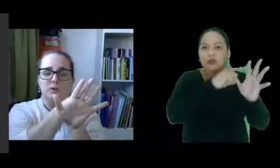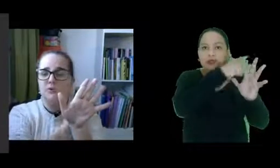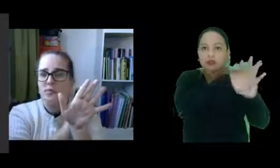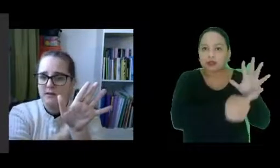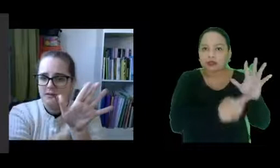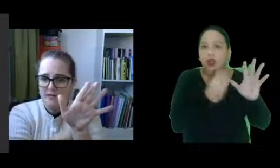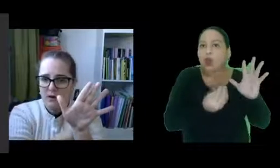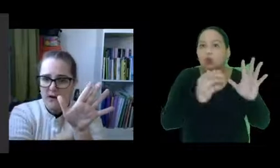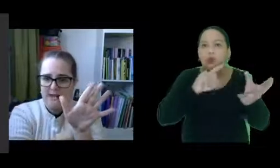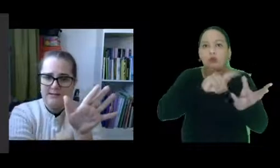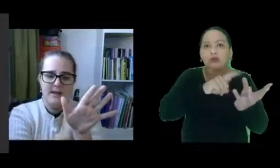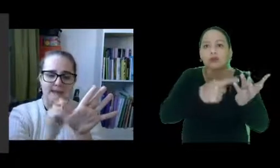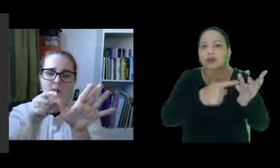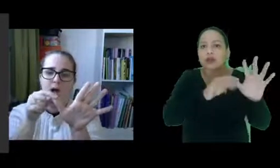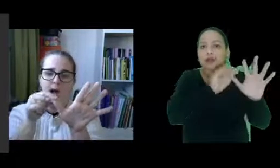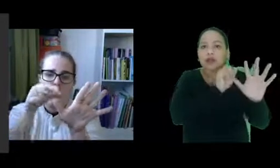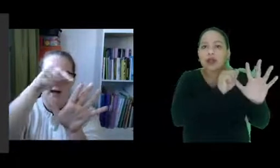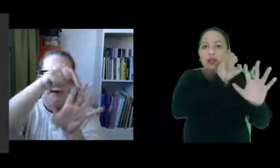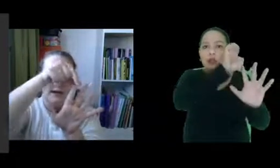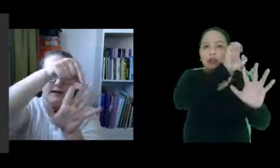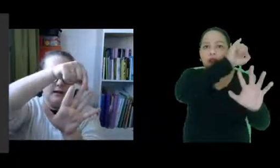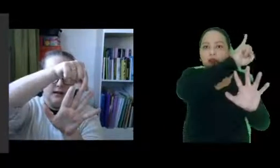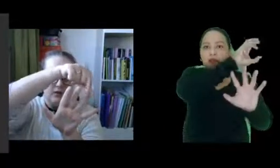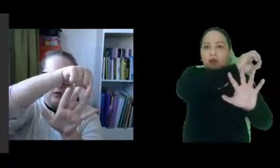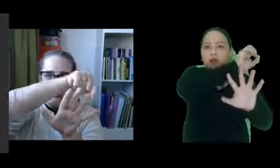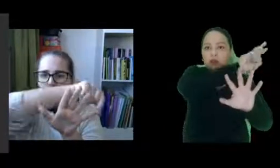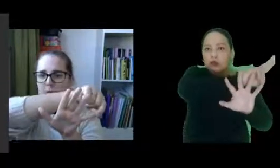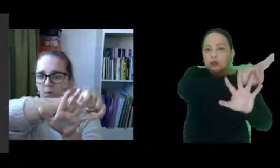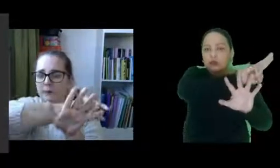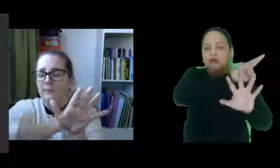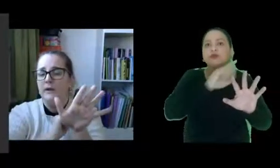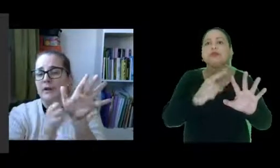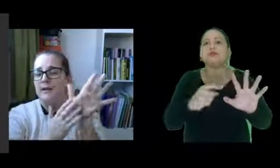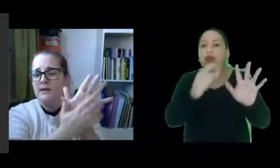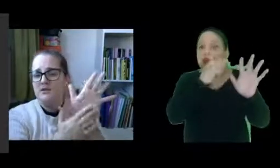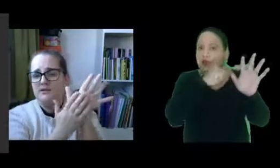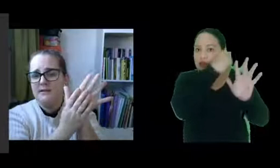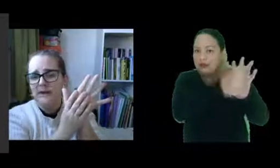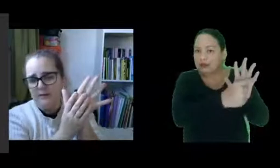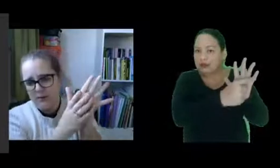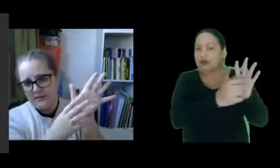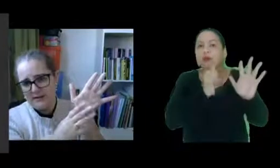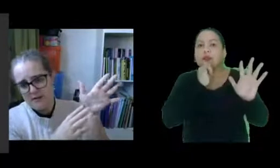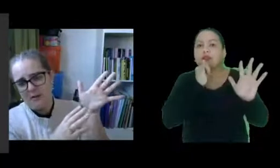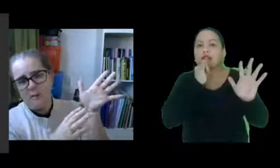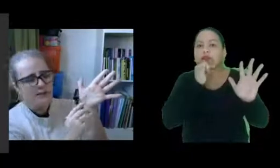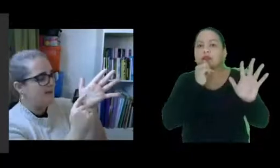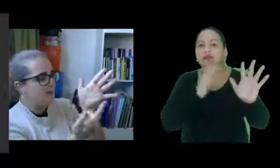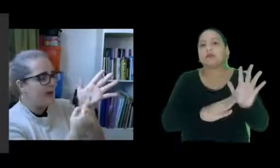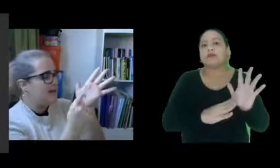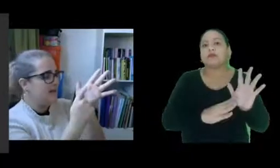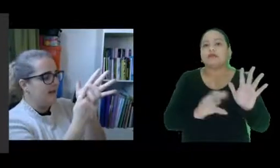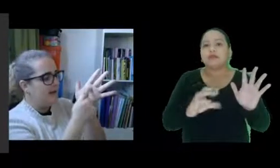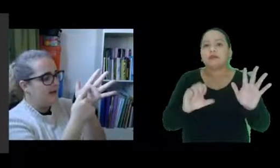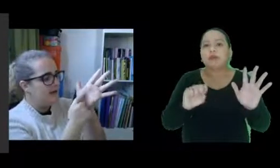the vowels. Here we have the vowels A, E, I, O, U, and you keep writing. For example,